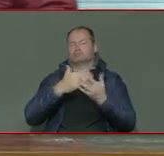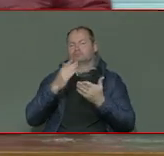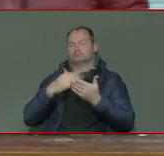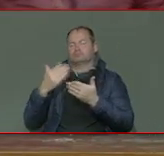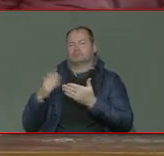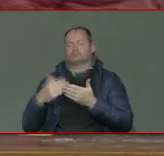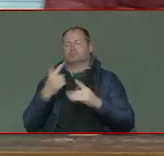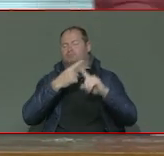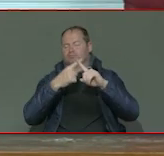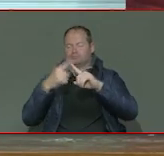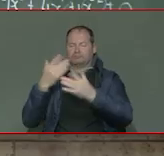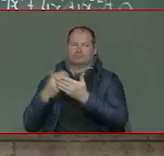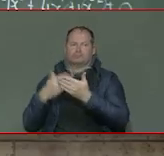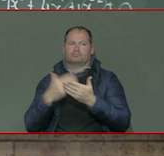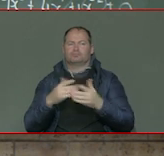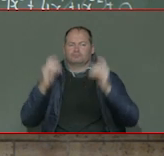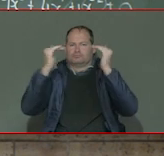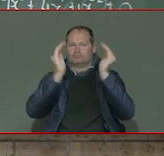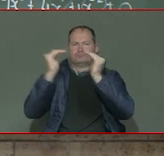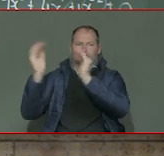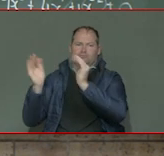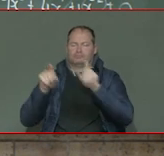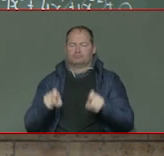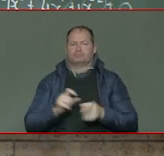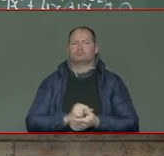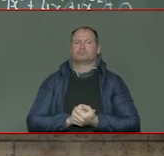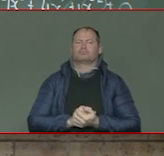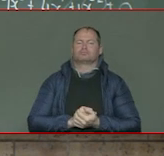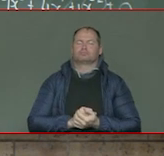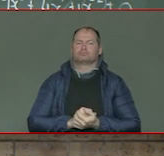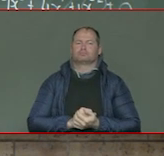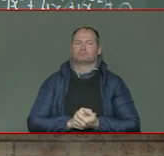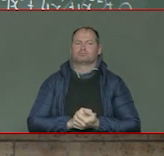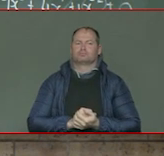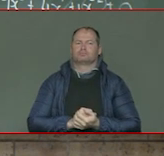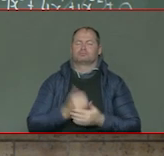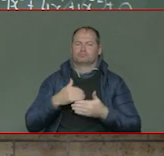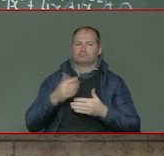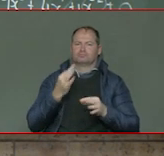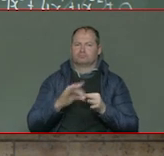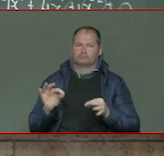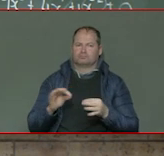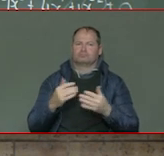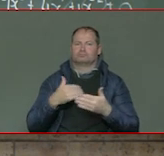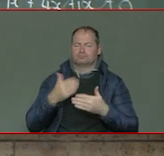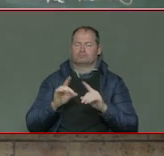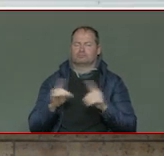multiply out before you differentiate. So this here is negative 3x squared minus 2x,